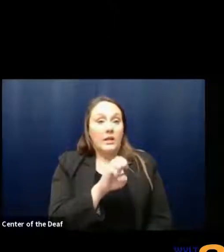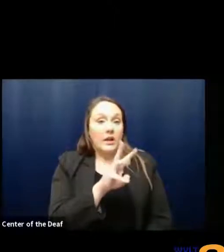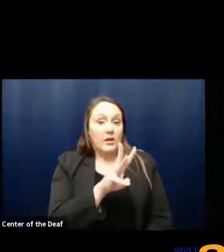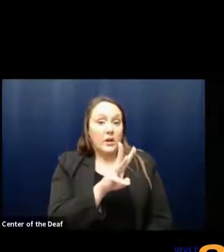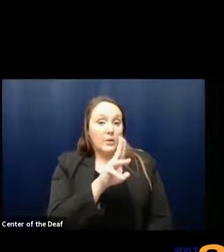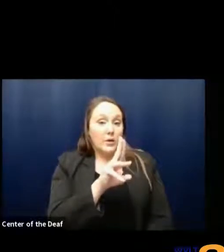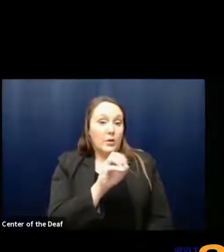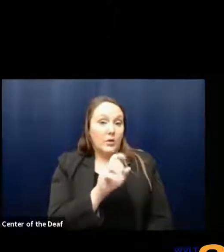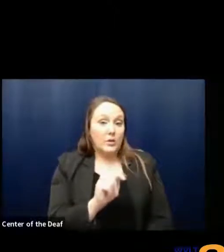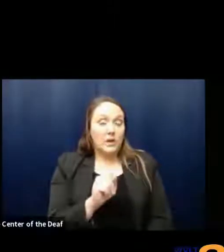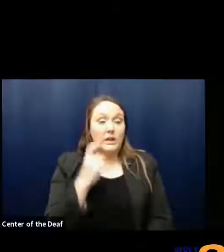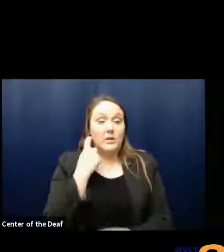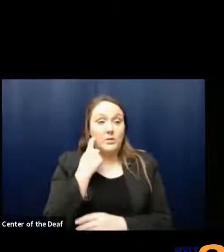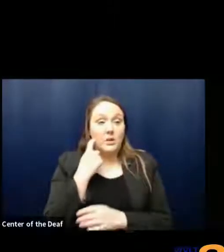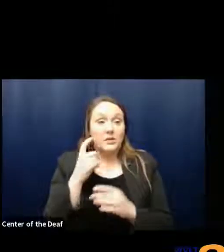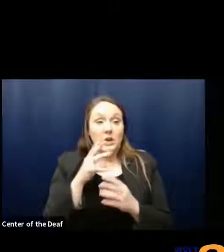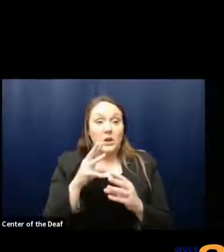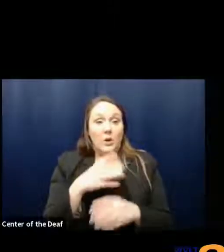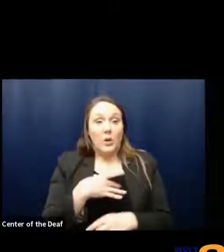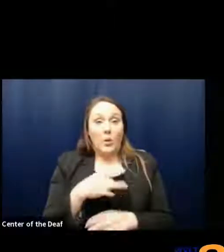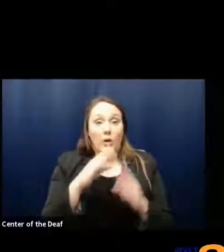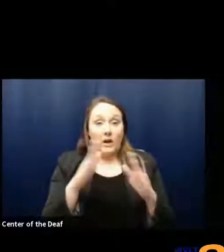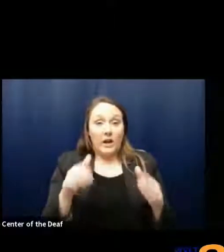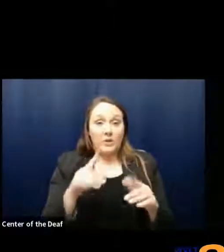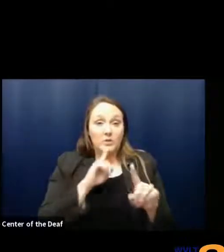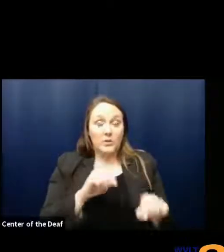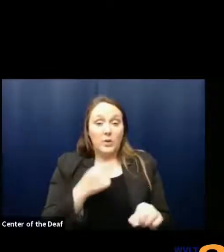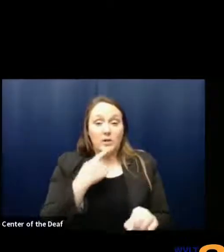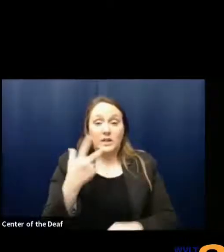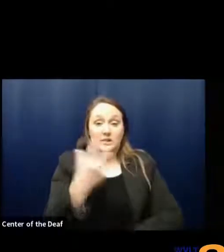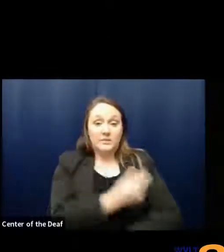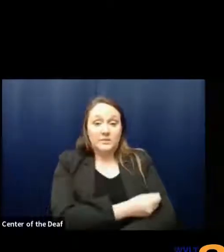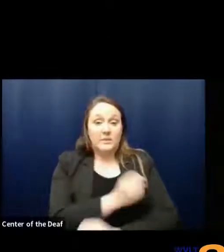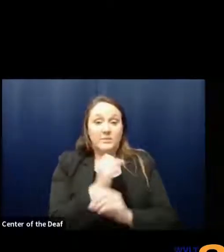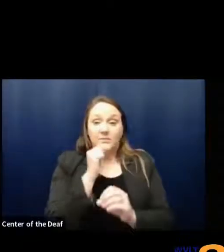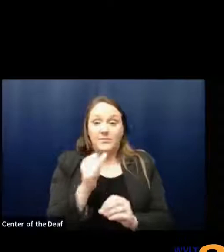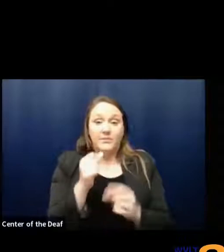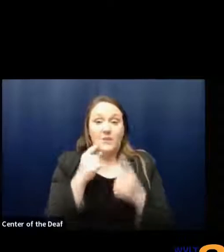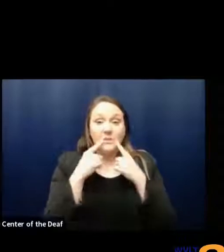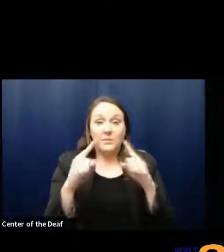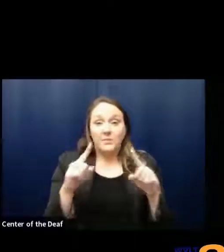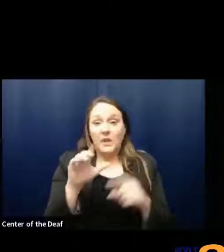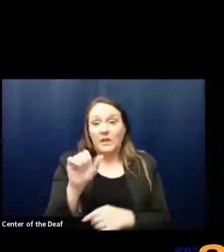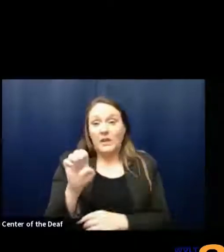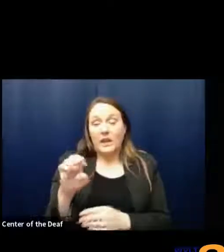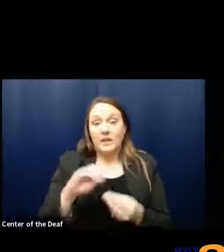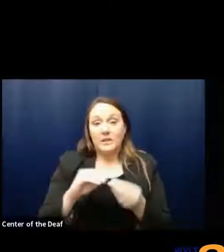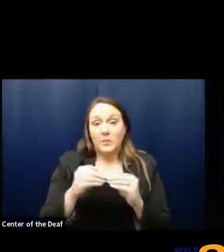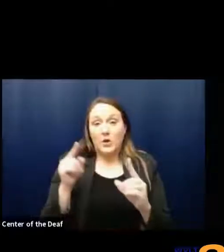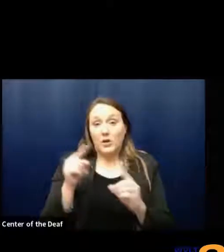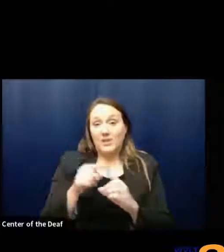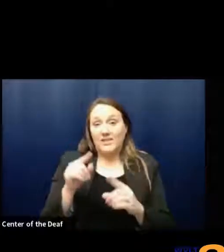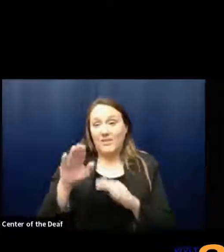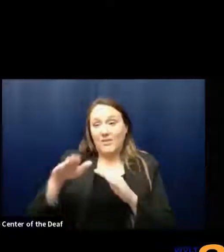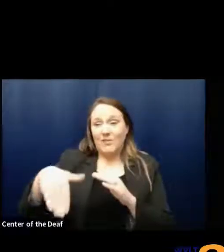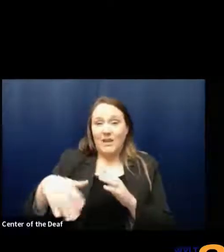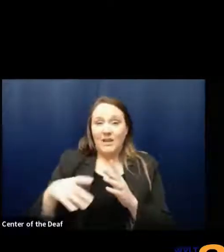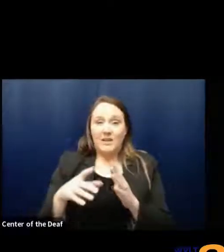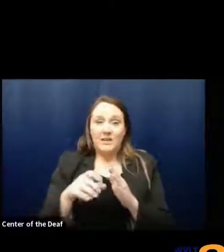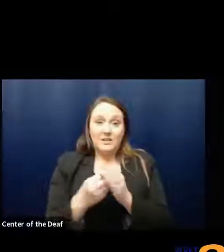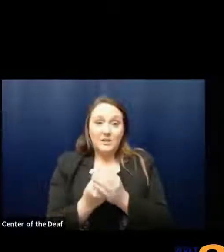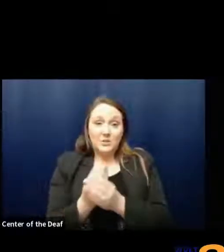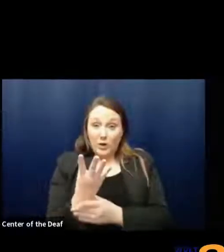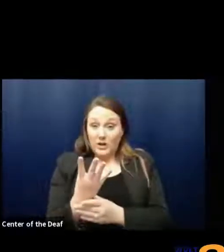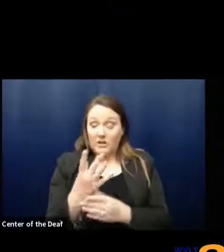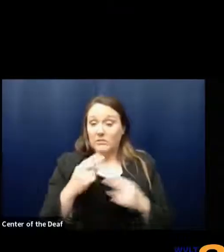WUOT, the latest White House report says vaccination likely won't have an impact on case numbers until late spring. Is the health department